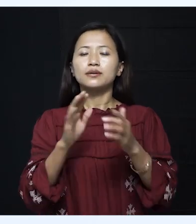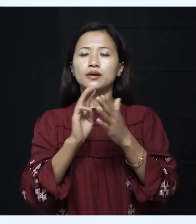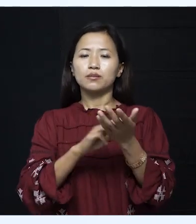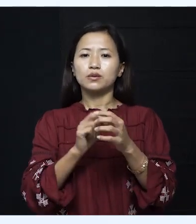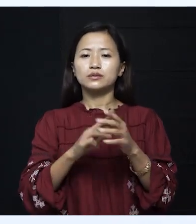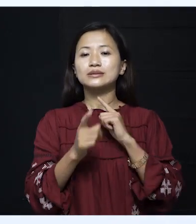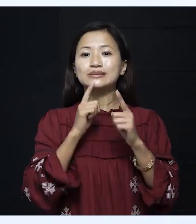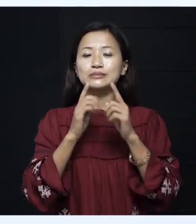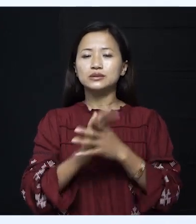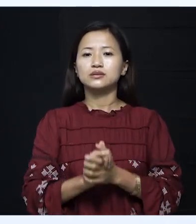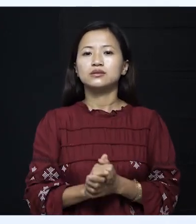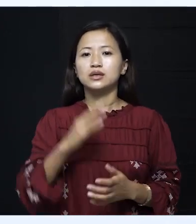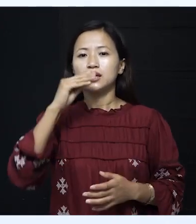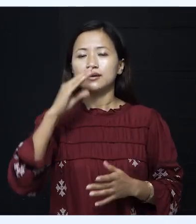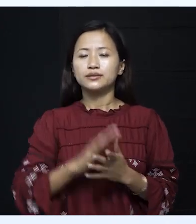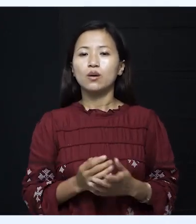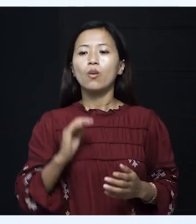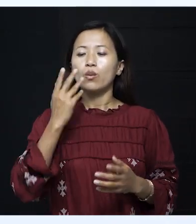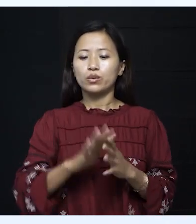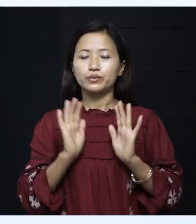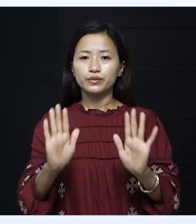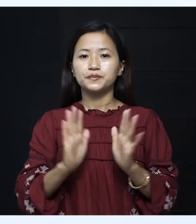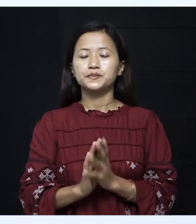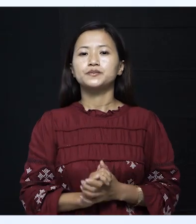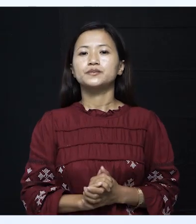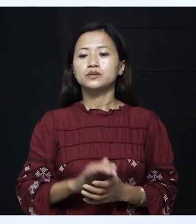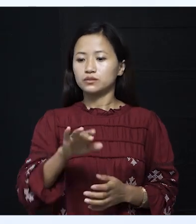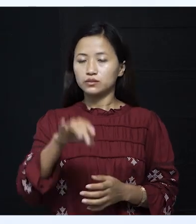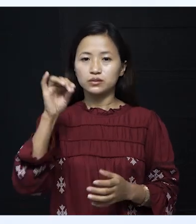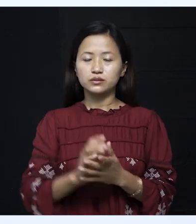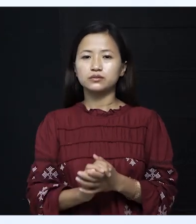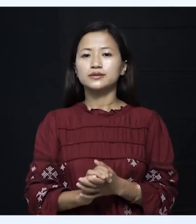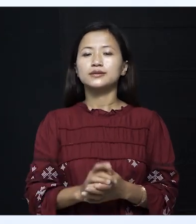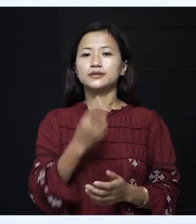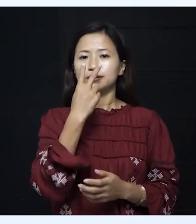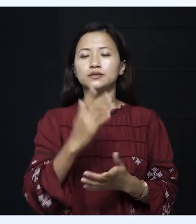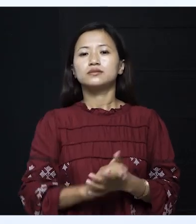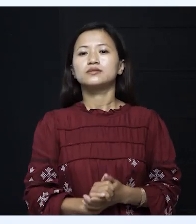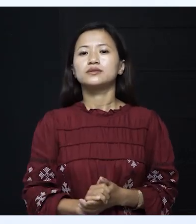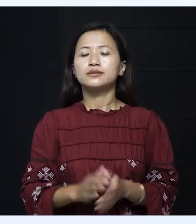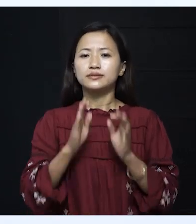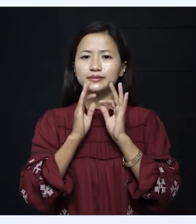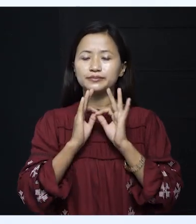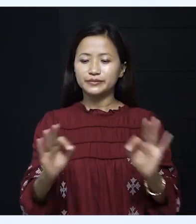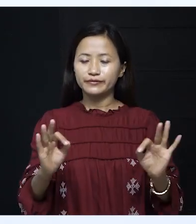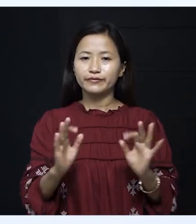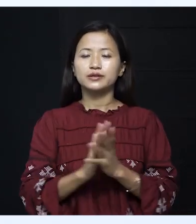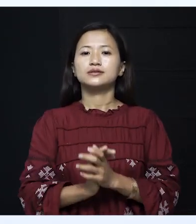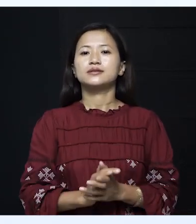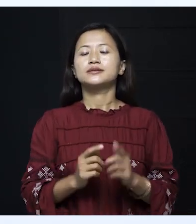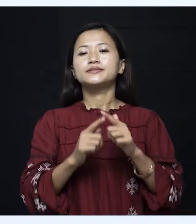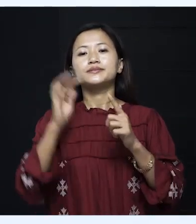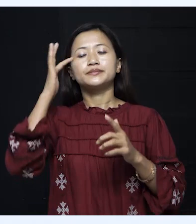of speaking. So that's what we have here. And today we are going to take a look at the perfect tenses.